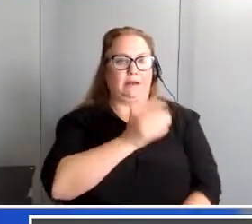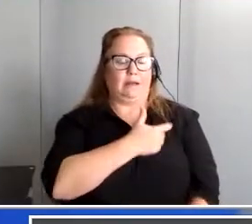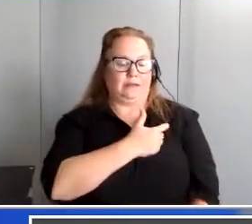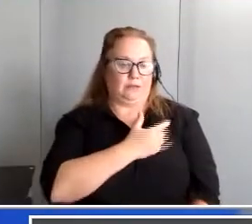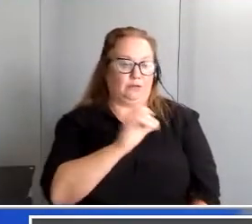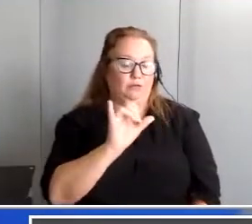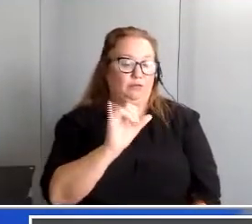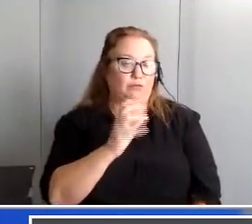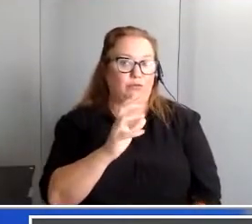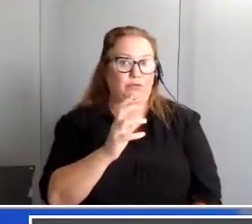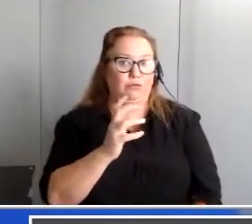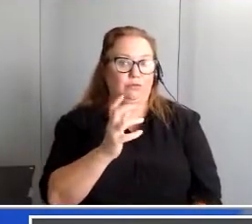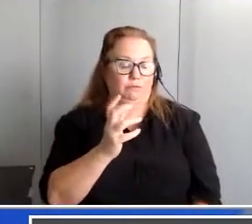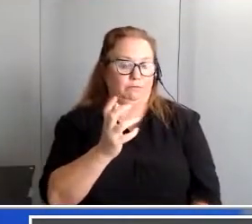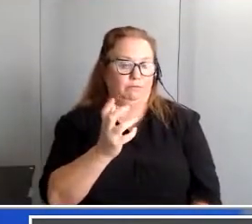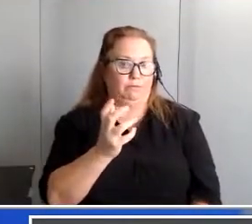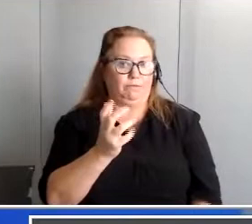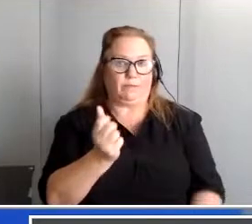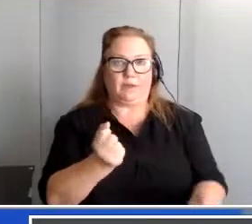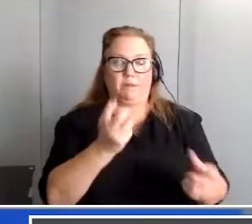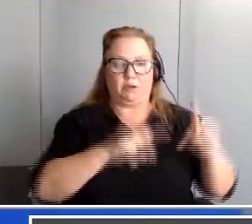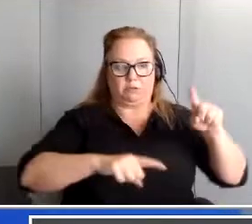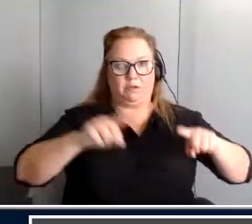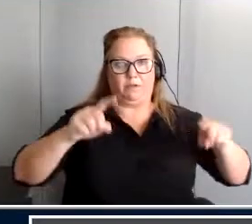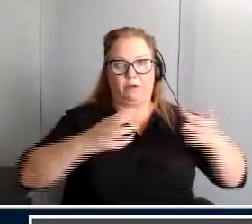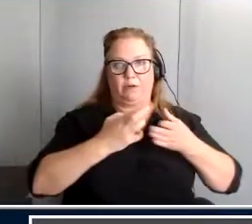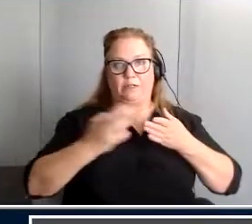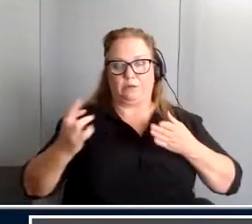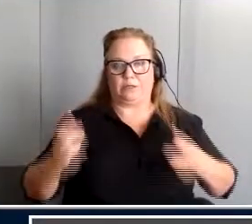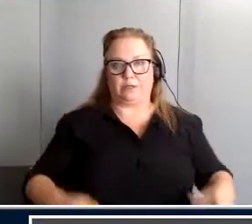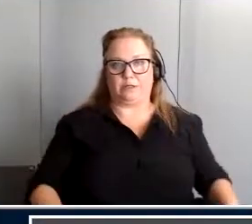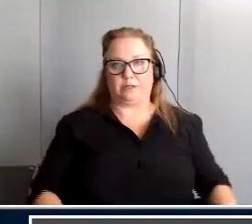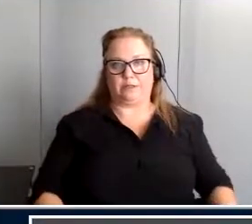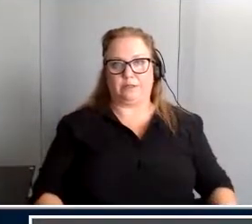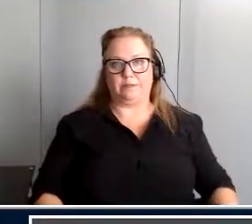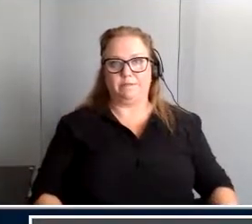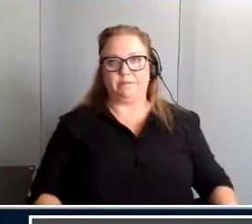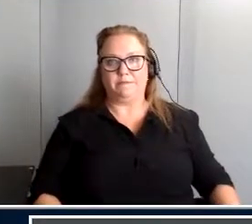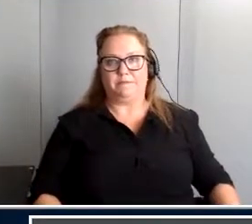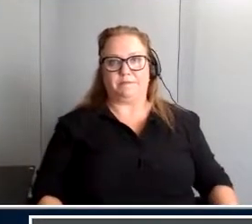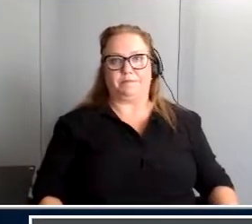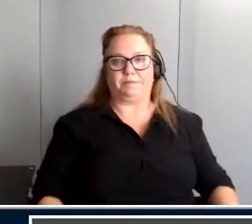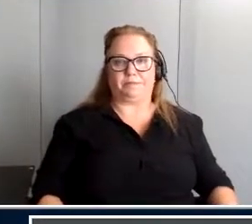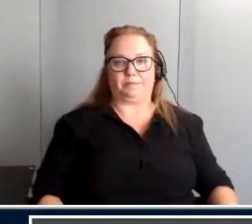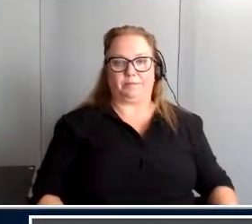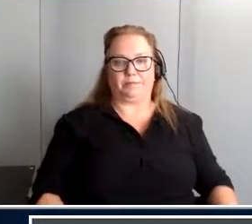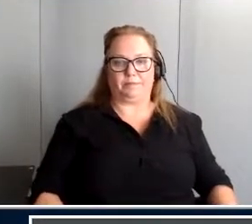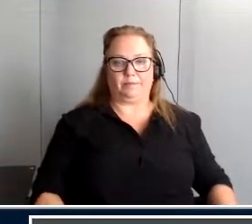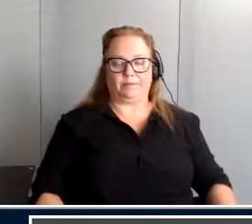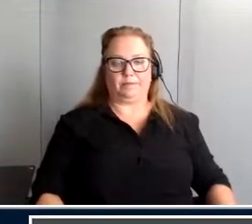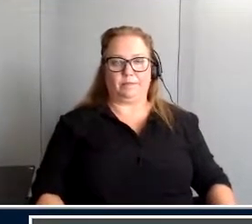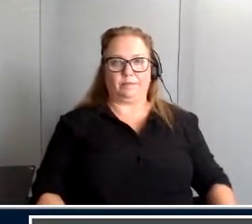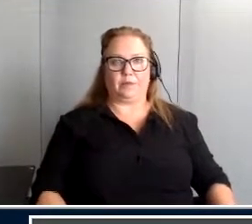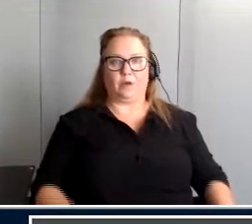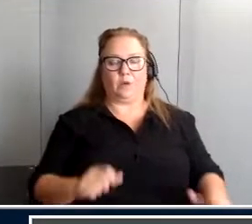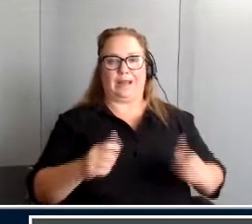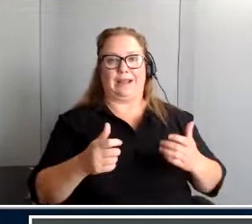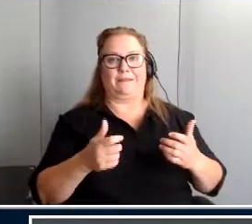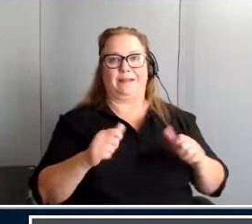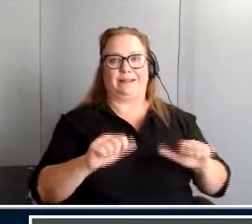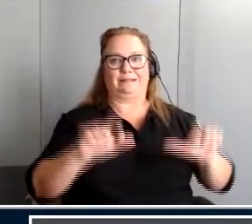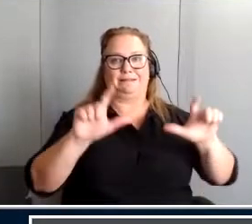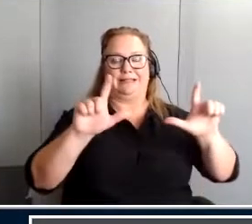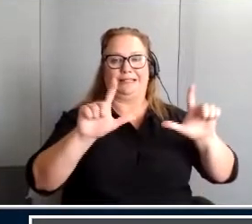some multiple different resources. All right, we're making it easy today because we have a bit.ly link on the screen, Juan, that you can check out,